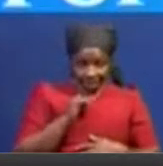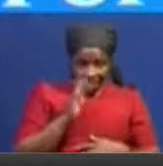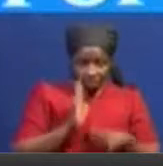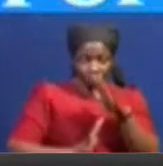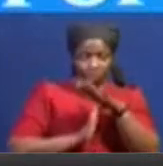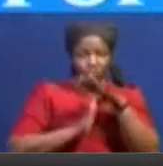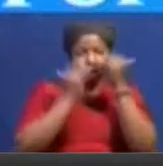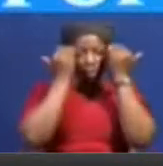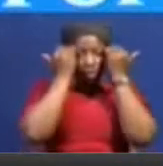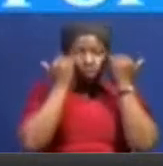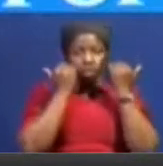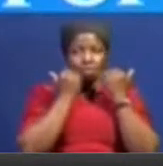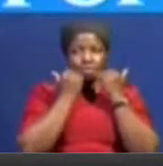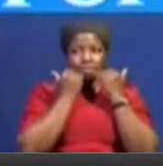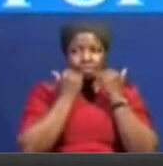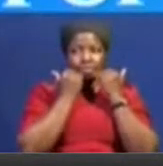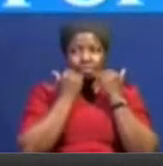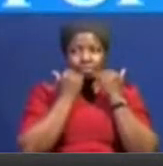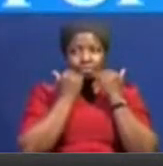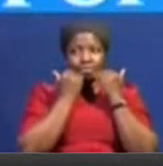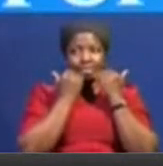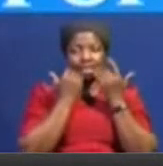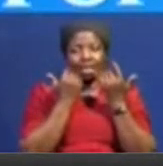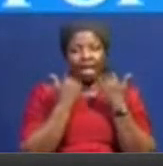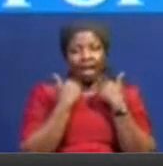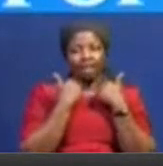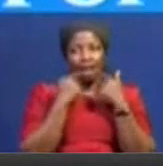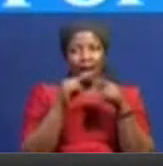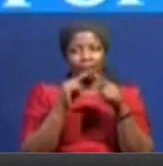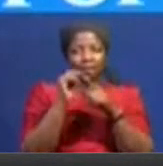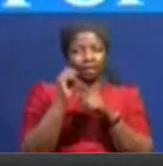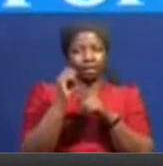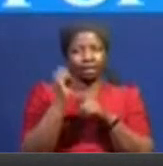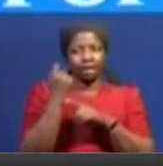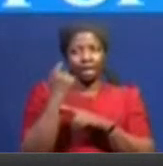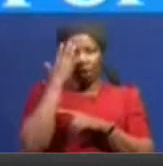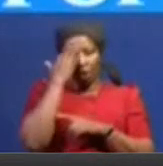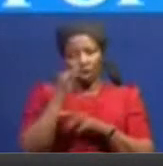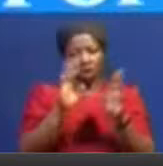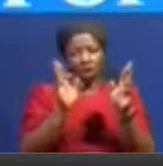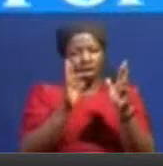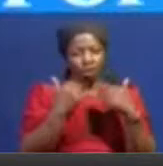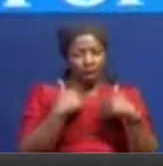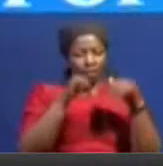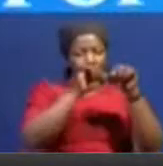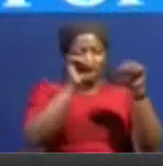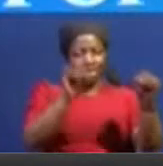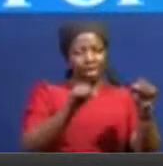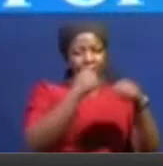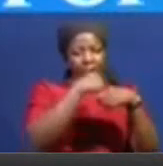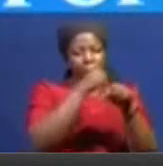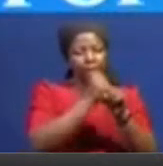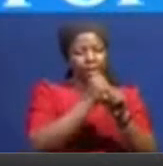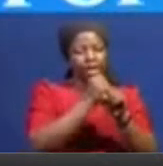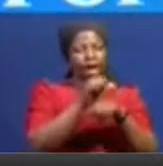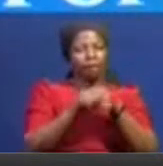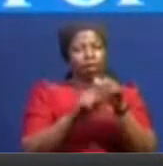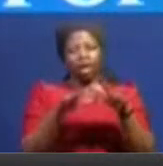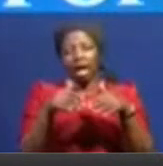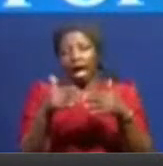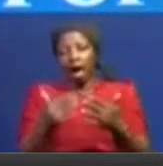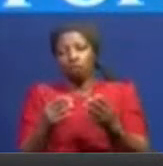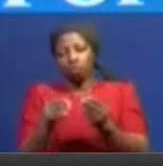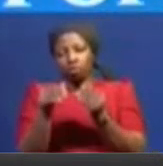able to calm Kenya when it goes there, because there are already systems that have been set on how to handle even where judges